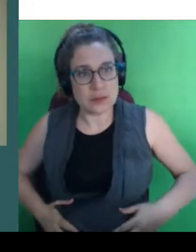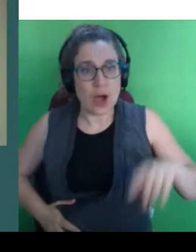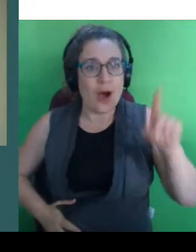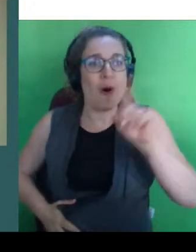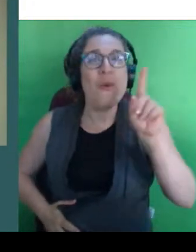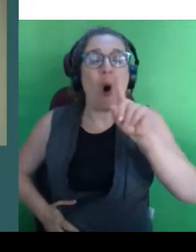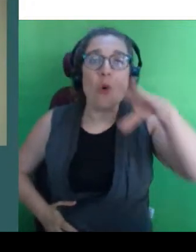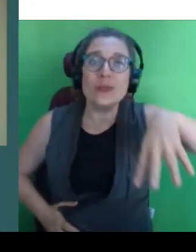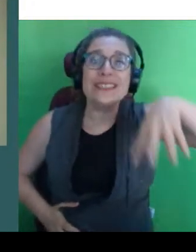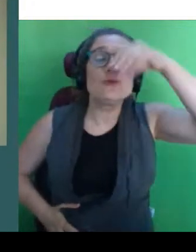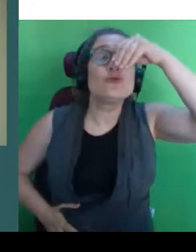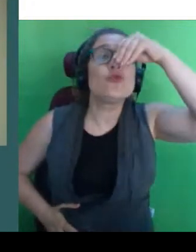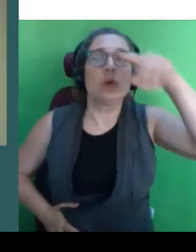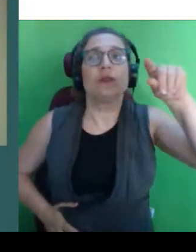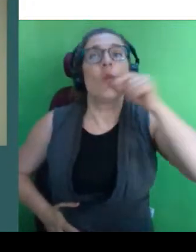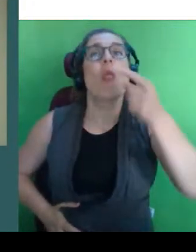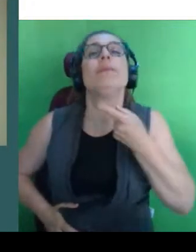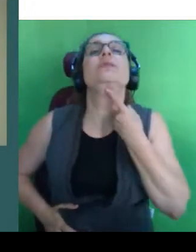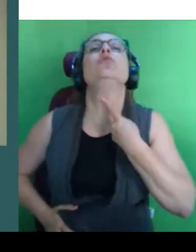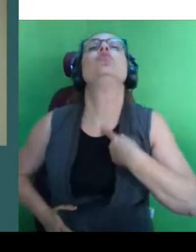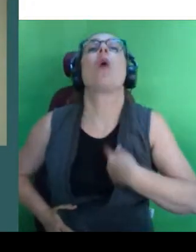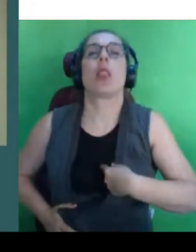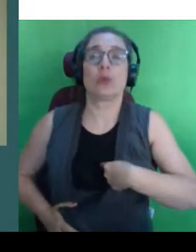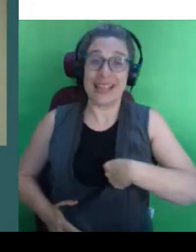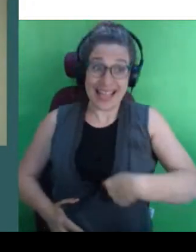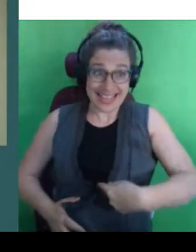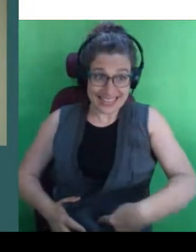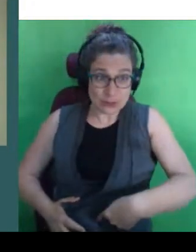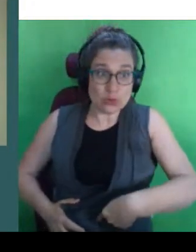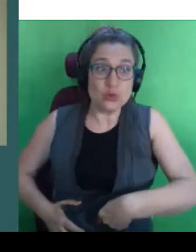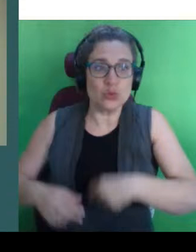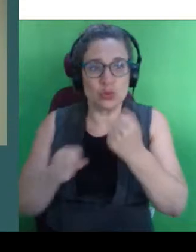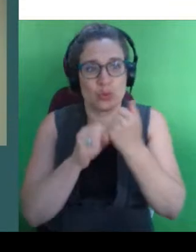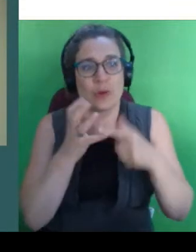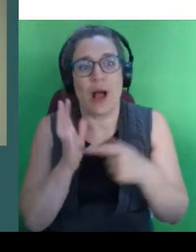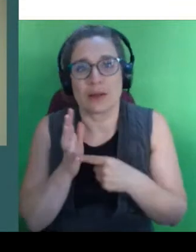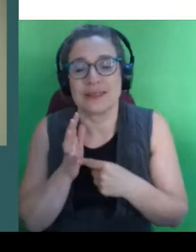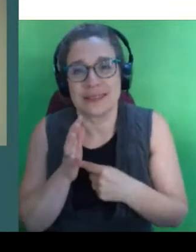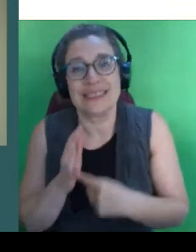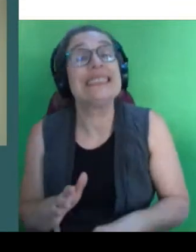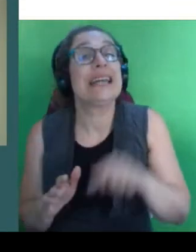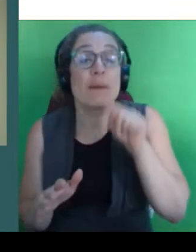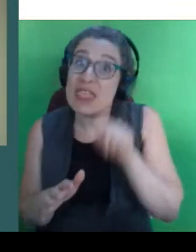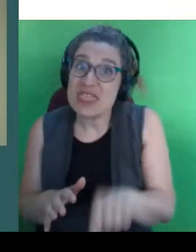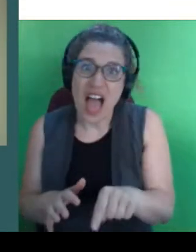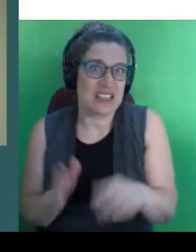throat and gets swallowed. But it is tiny compared to what's happening in the lungs and the skin.